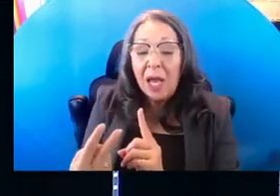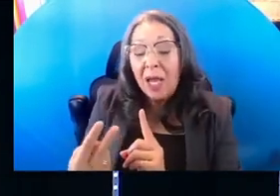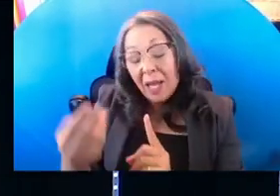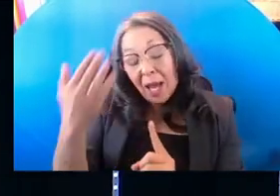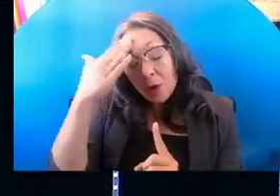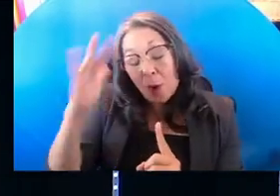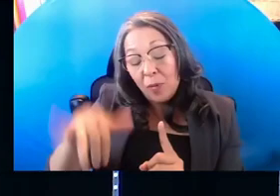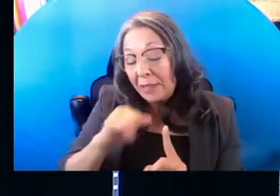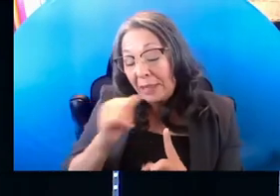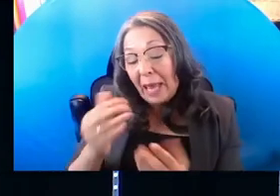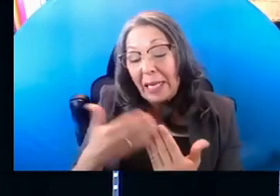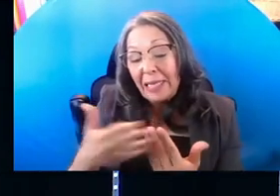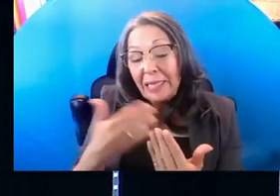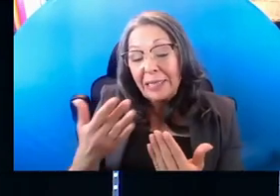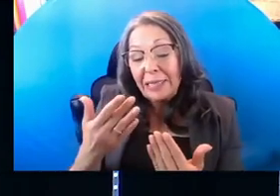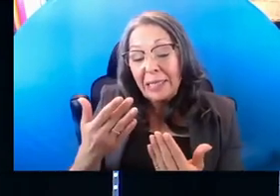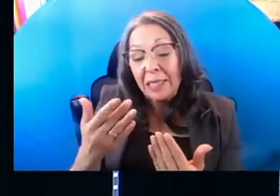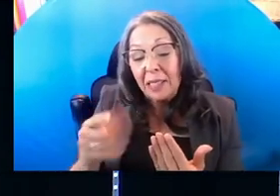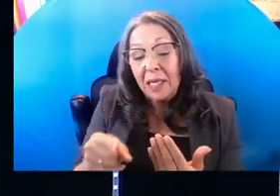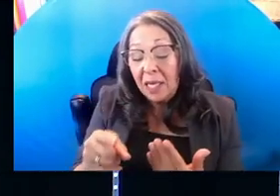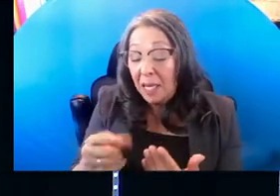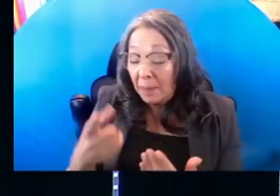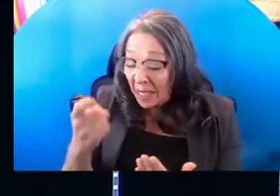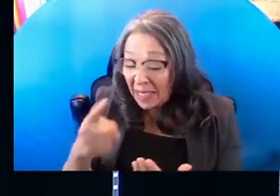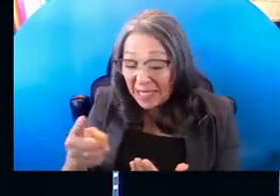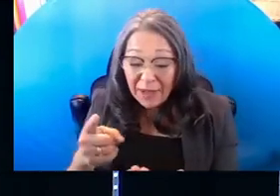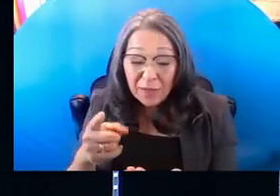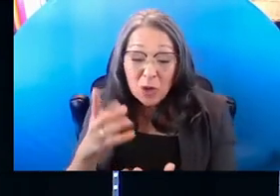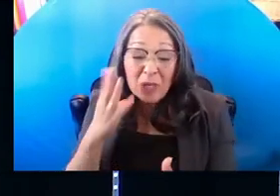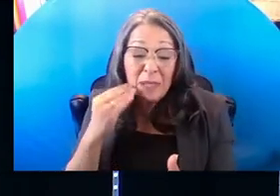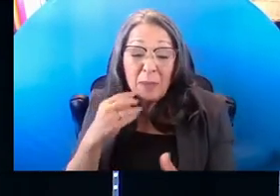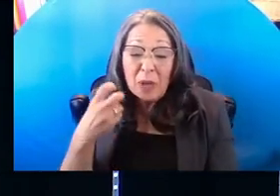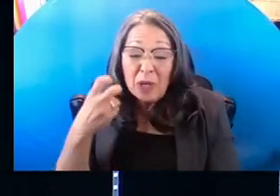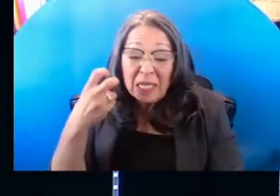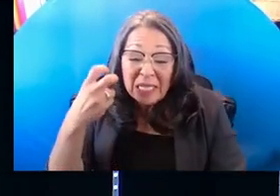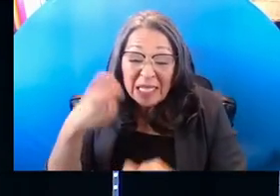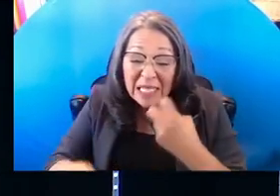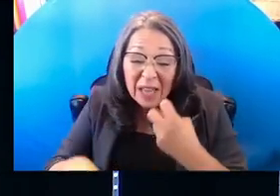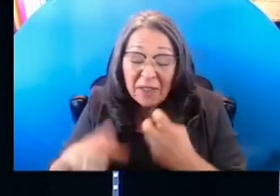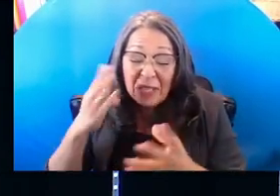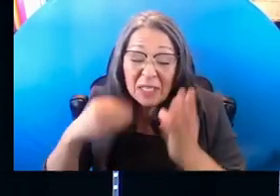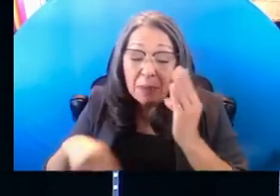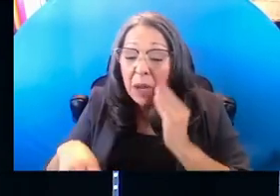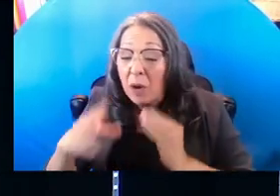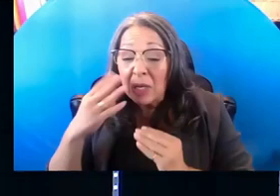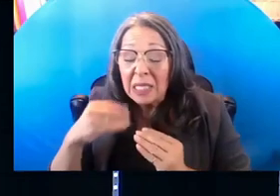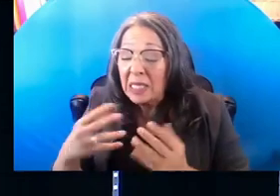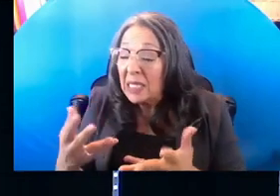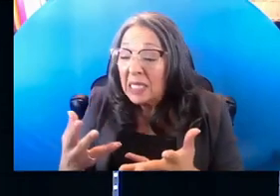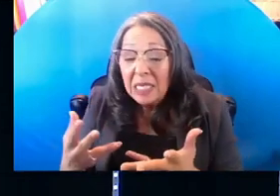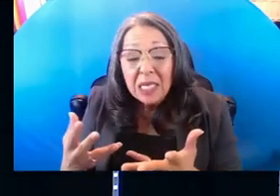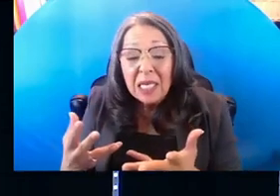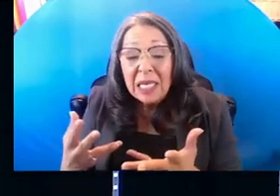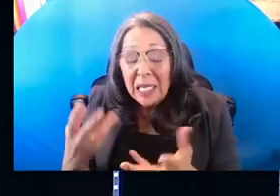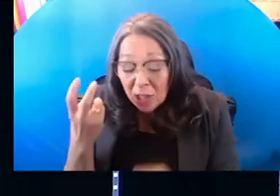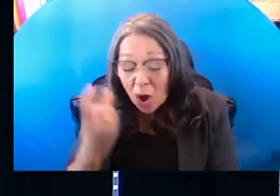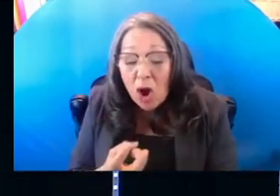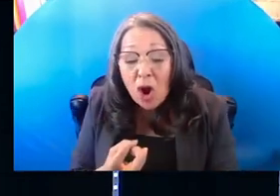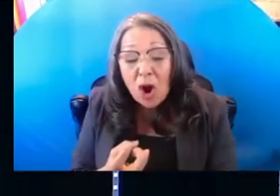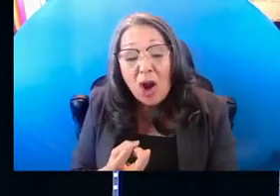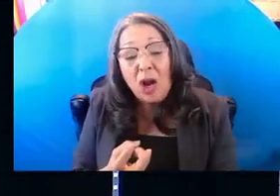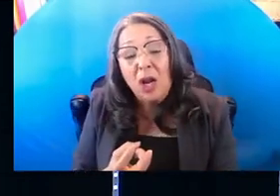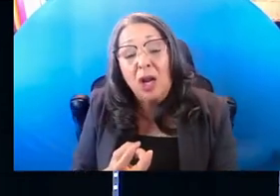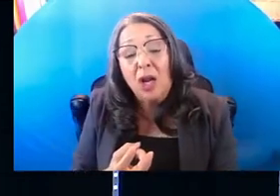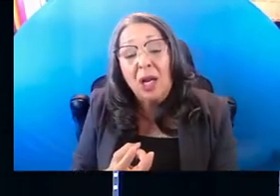easy because it is, when things are hard, all we see, think, breathe, smell, it's all hard.